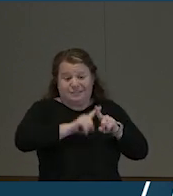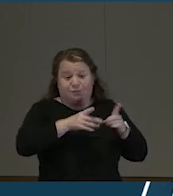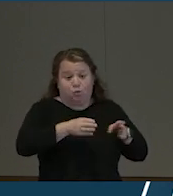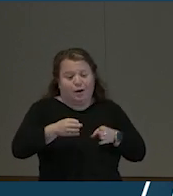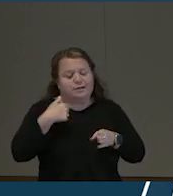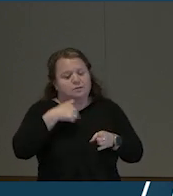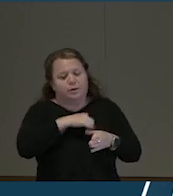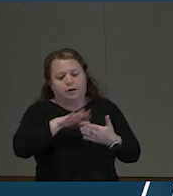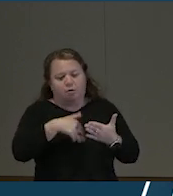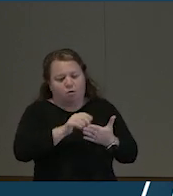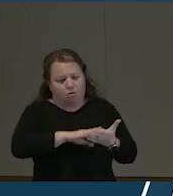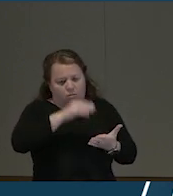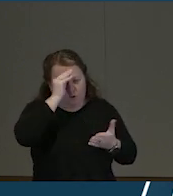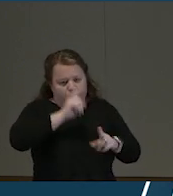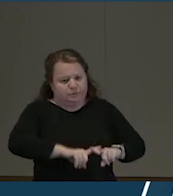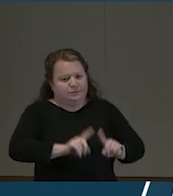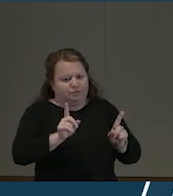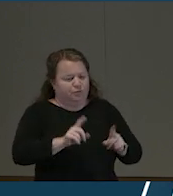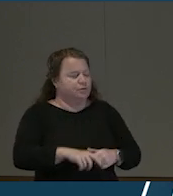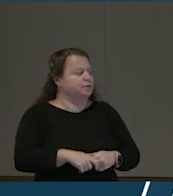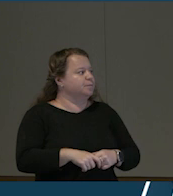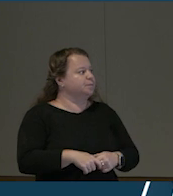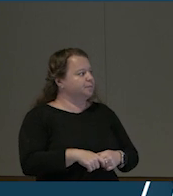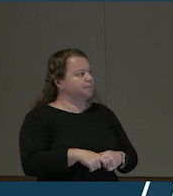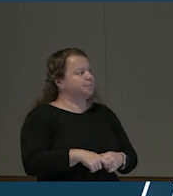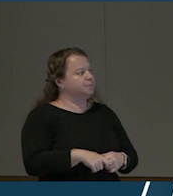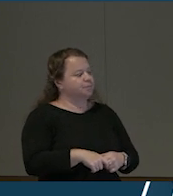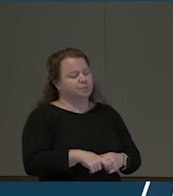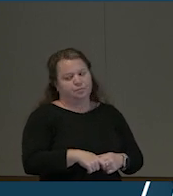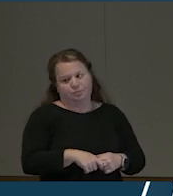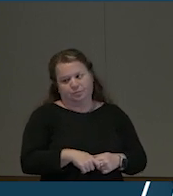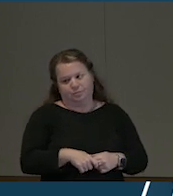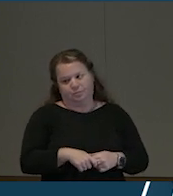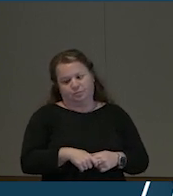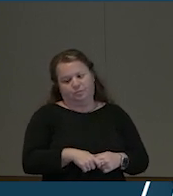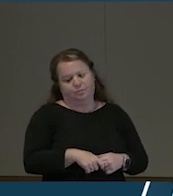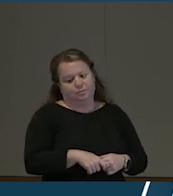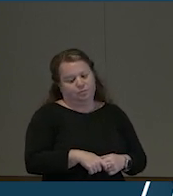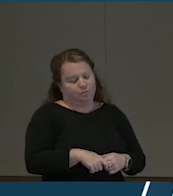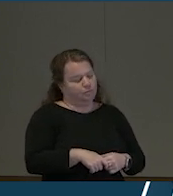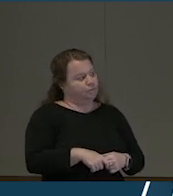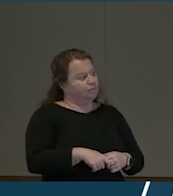do. So you want to identify,